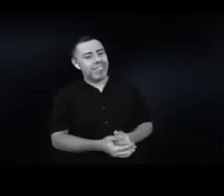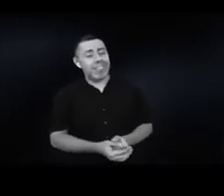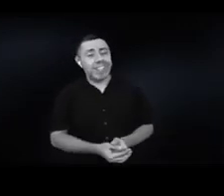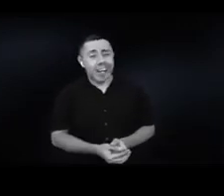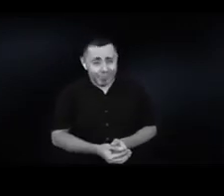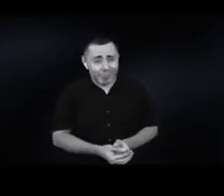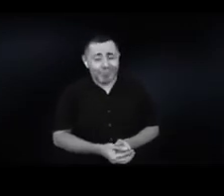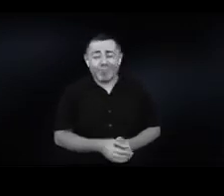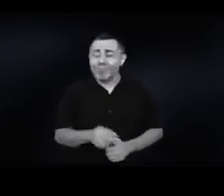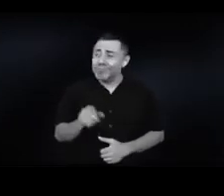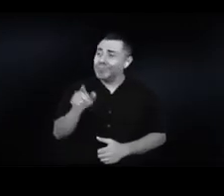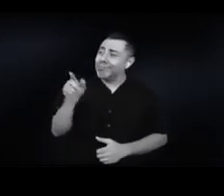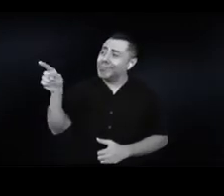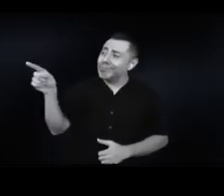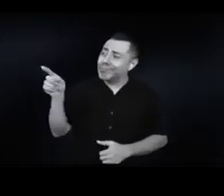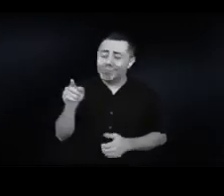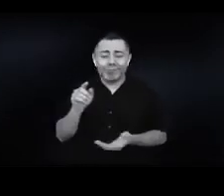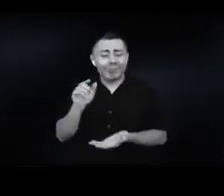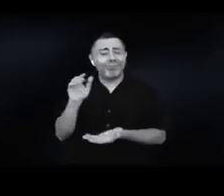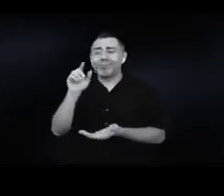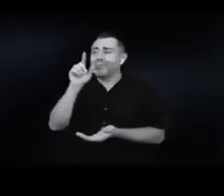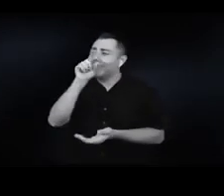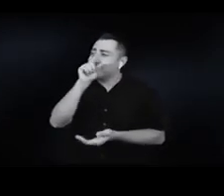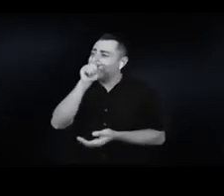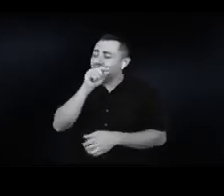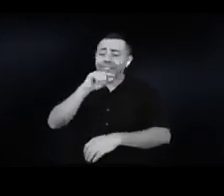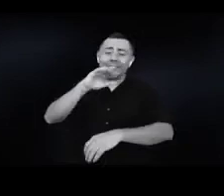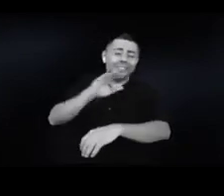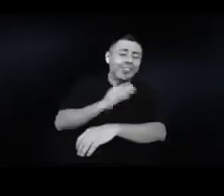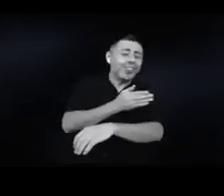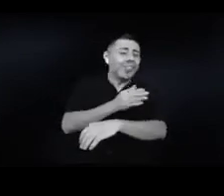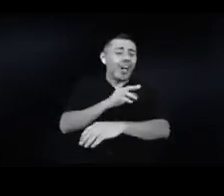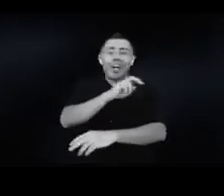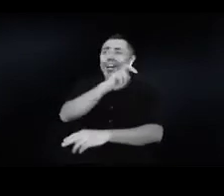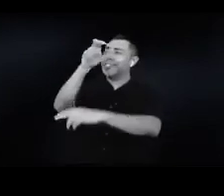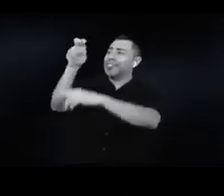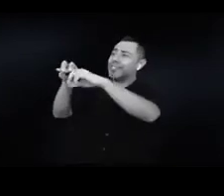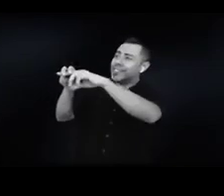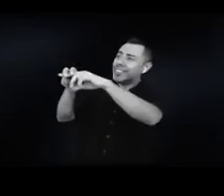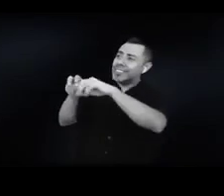Lonely songbird at your window,